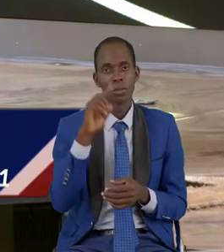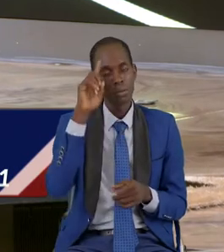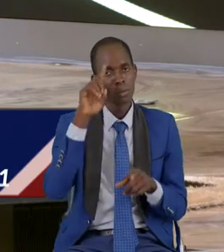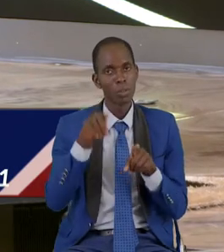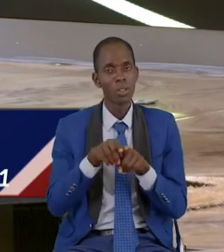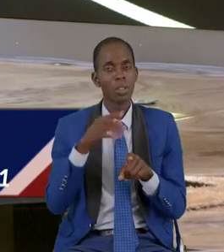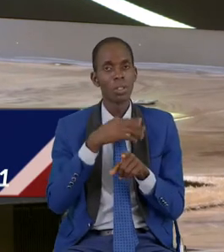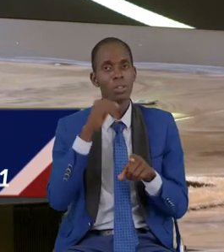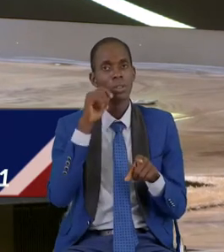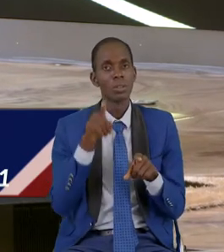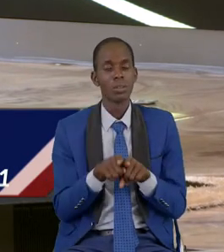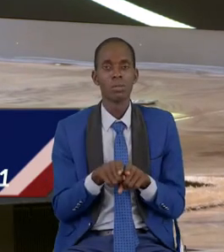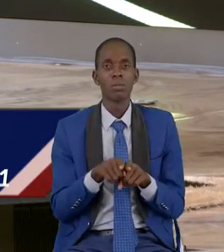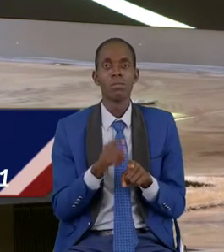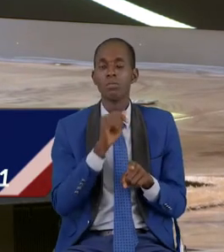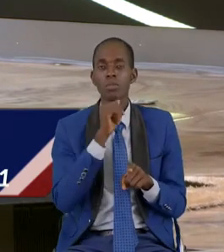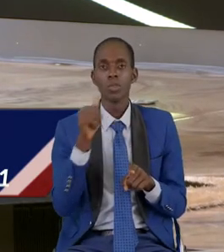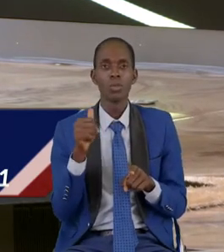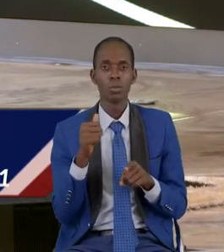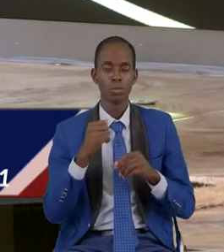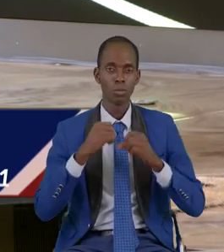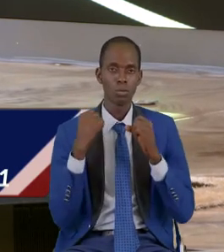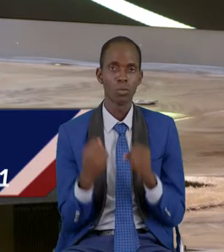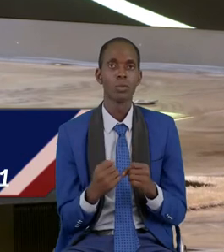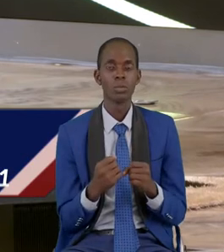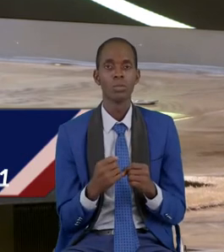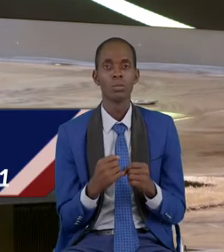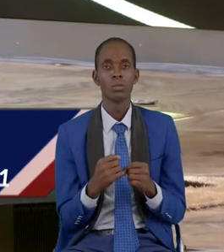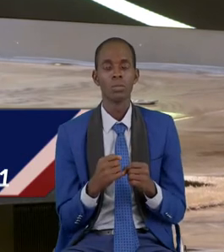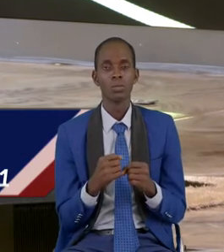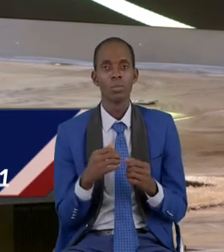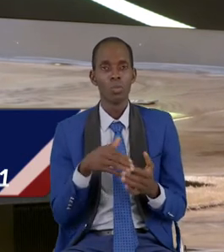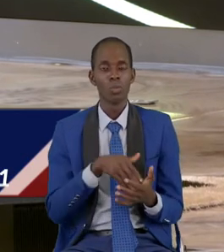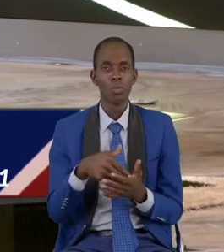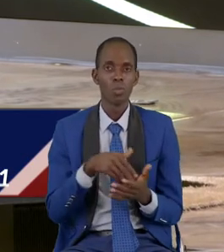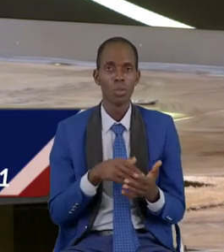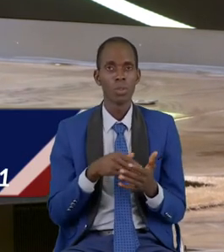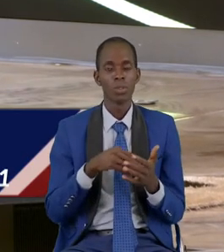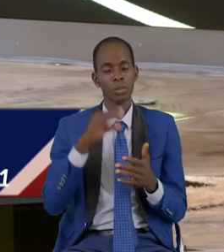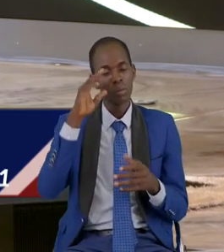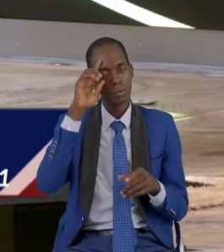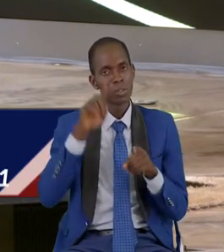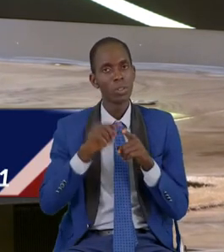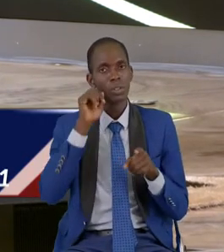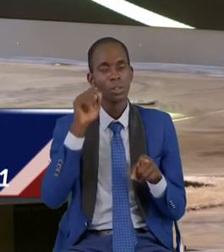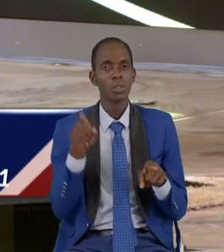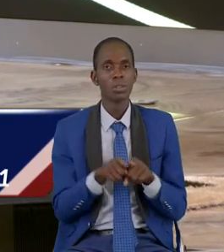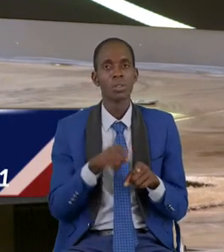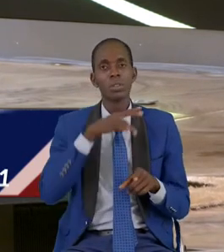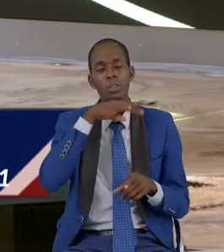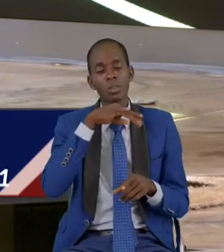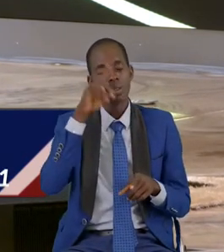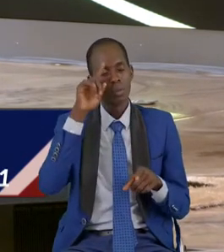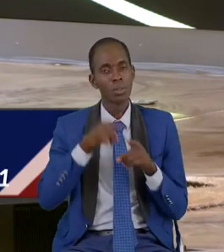unstable brethren, wavering brethren, corrupted brethren,